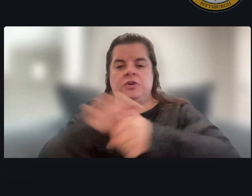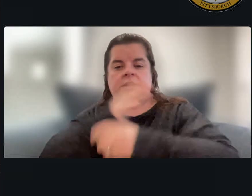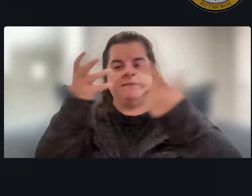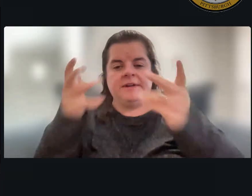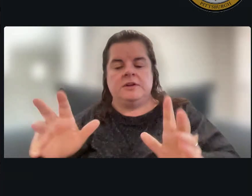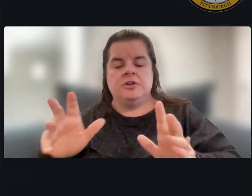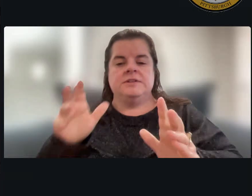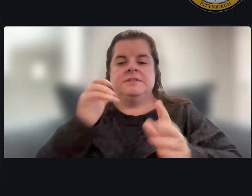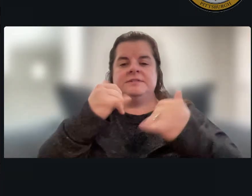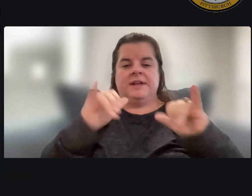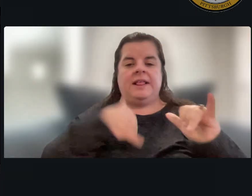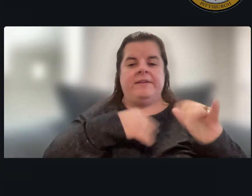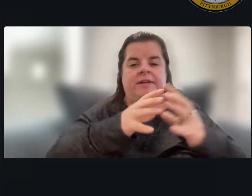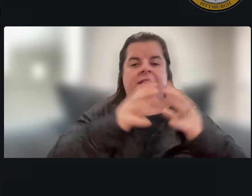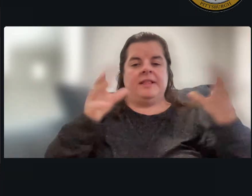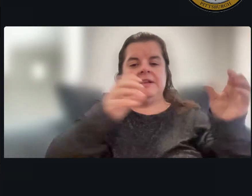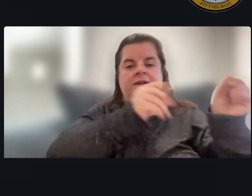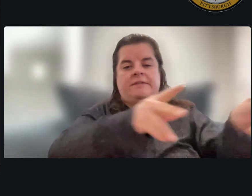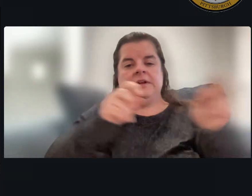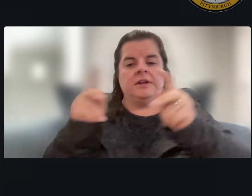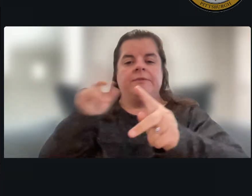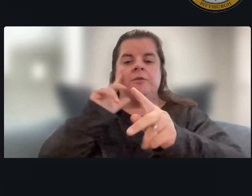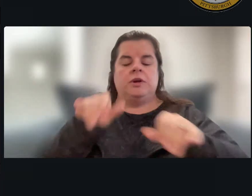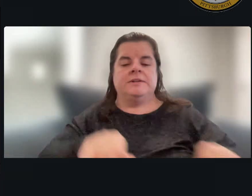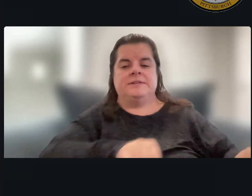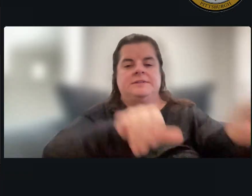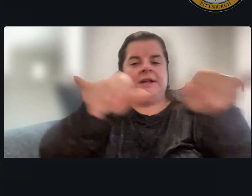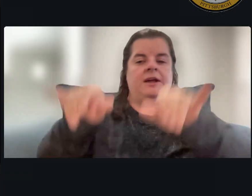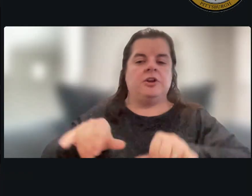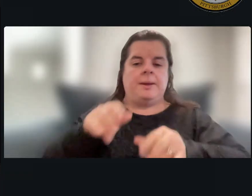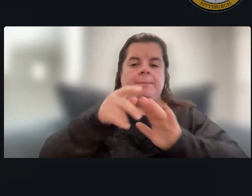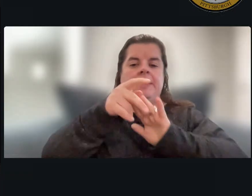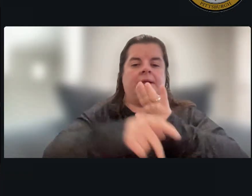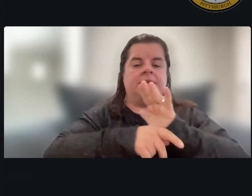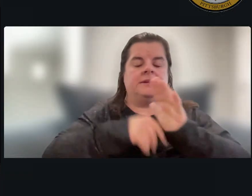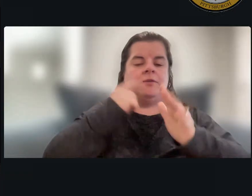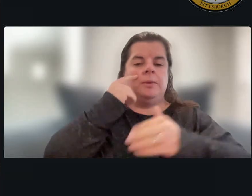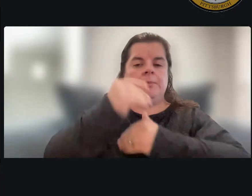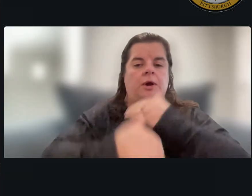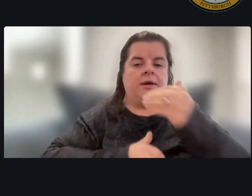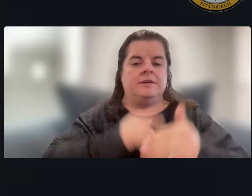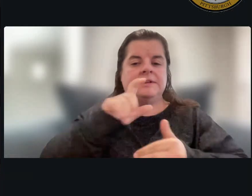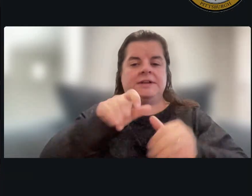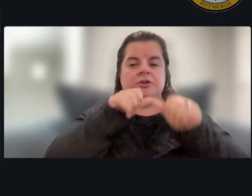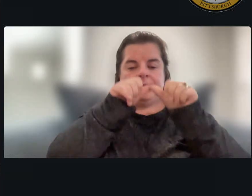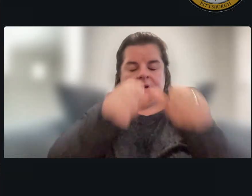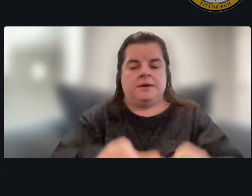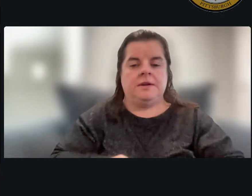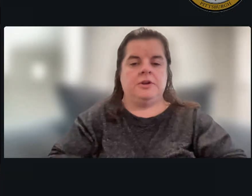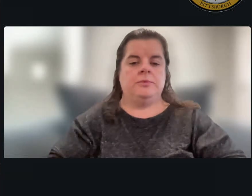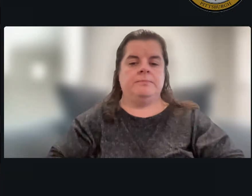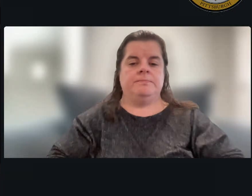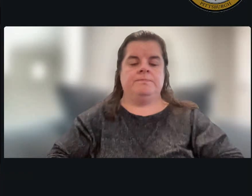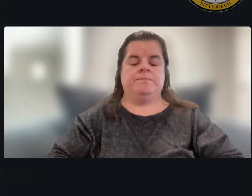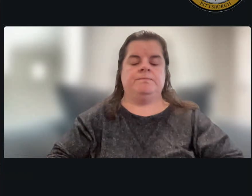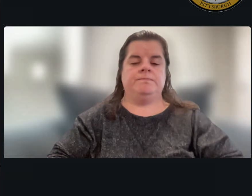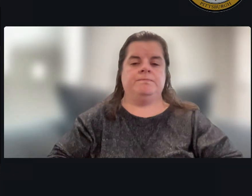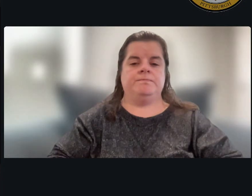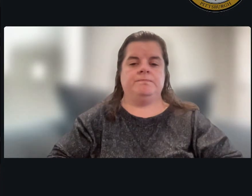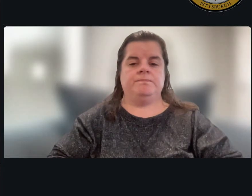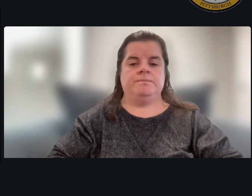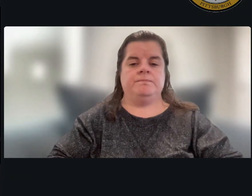lots of opportunities to standardize policies and process that will need to be continued, particularly looking